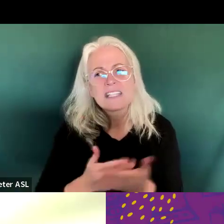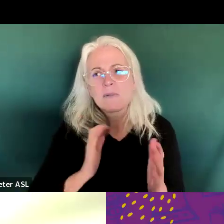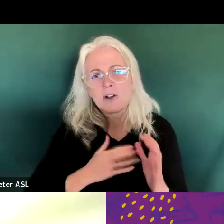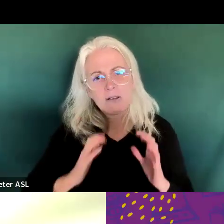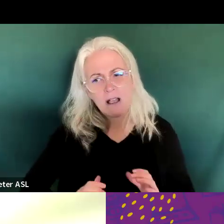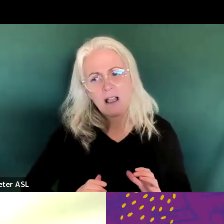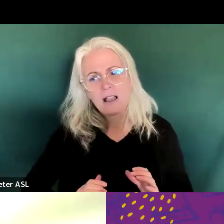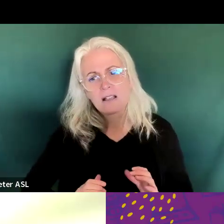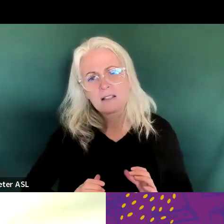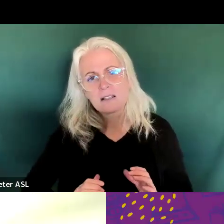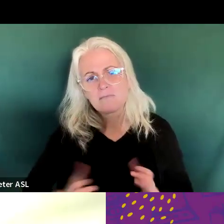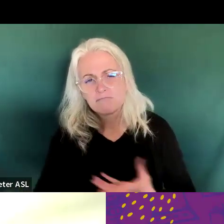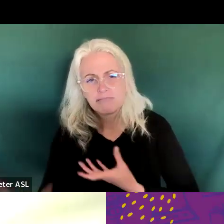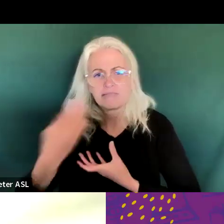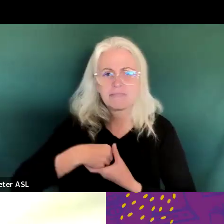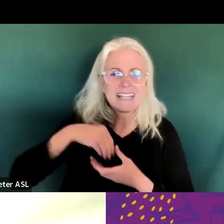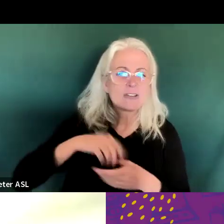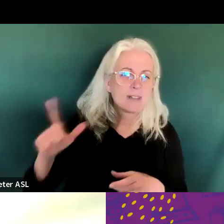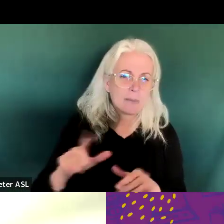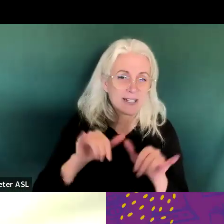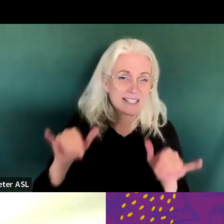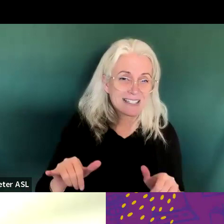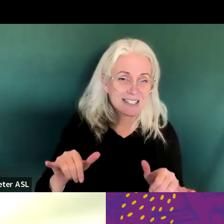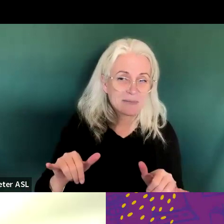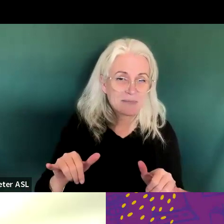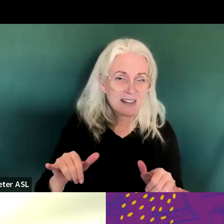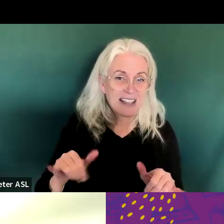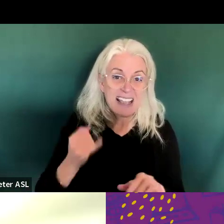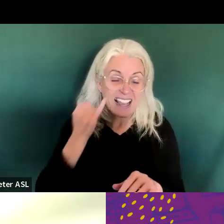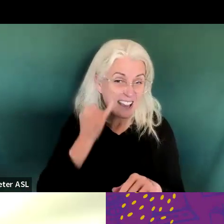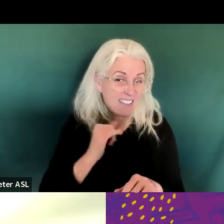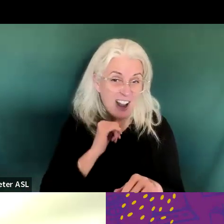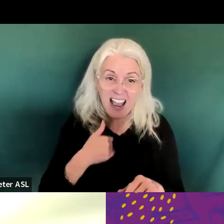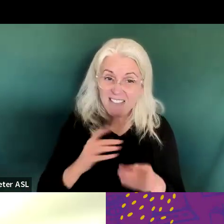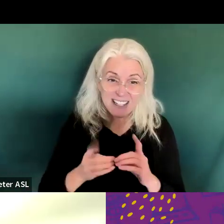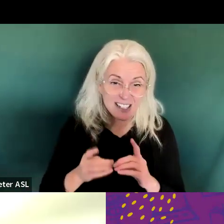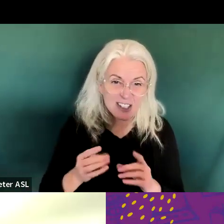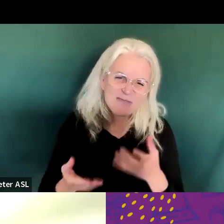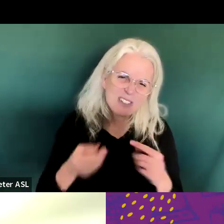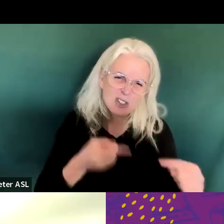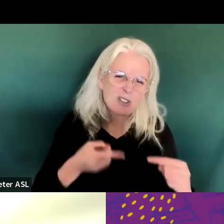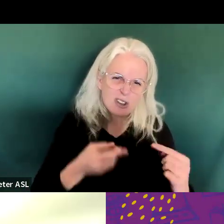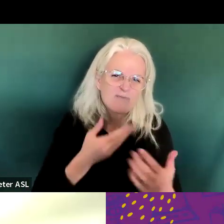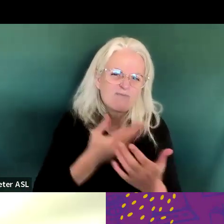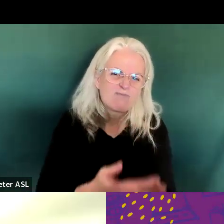patrons into the library system who might otherwise kind of struggle to get to a branch.